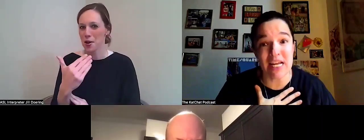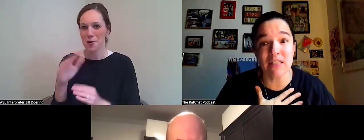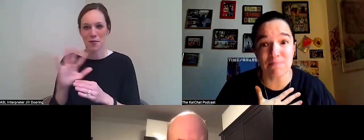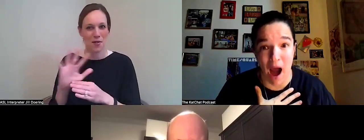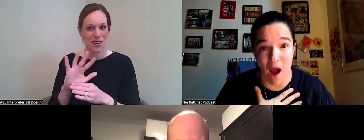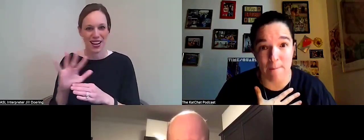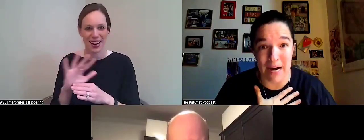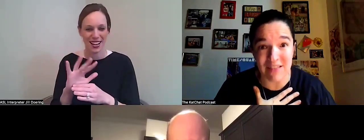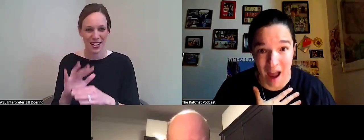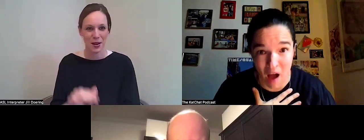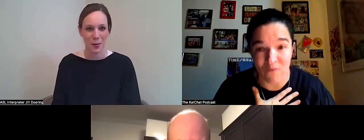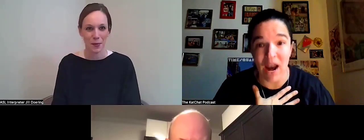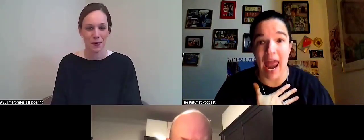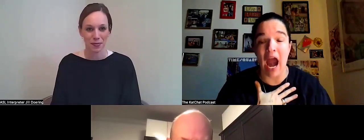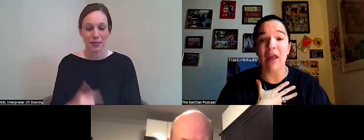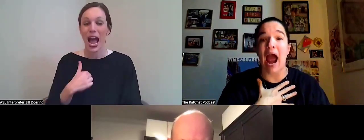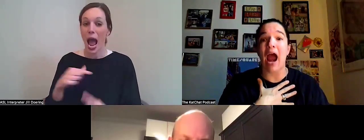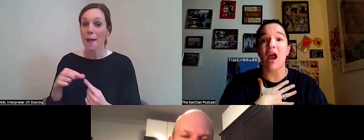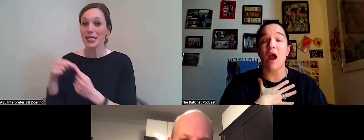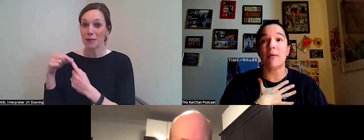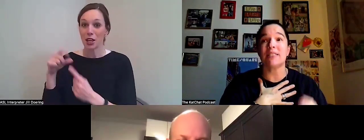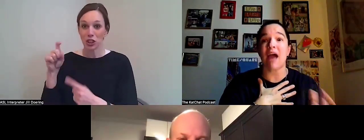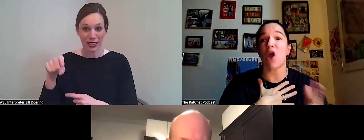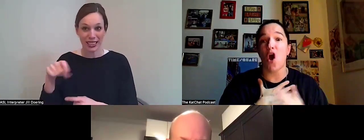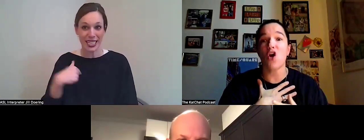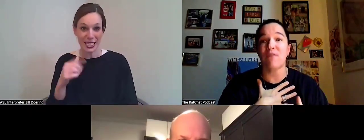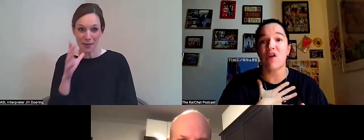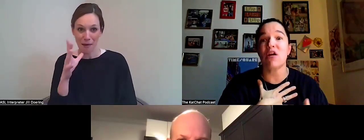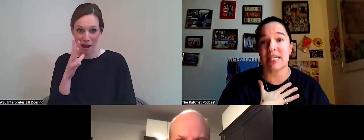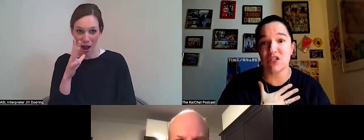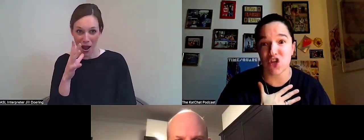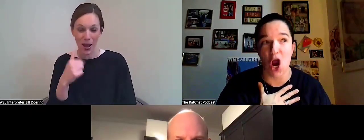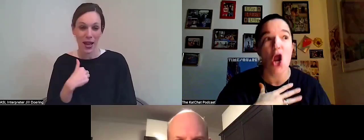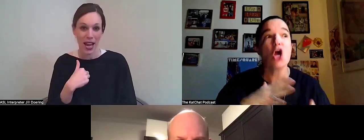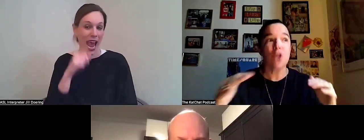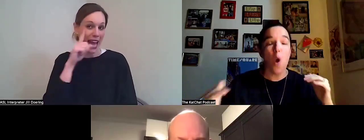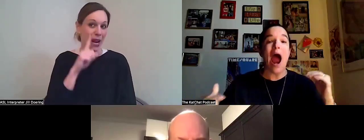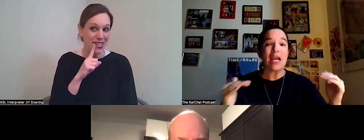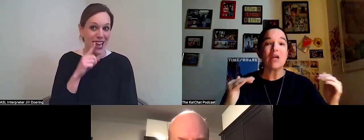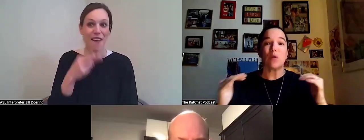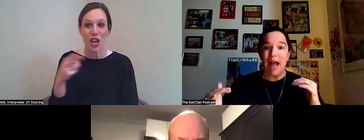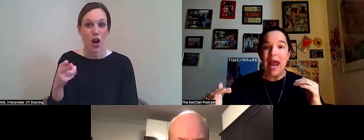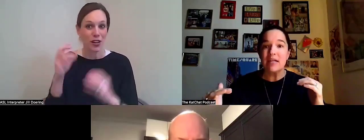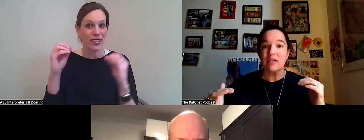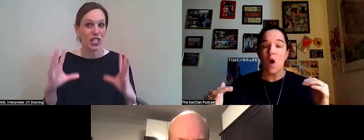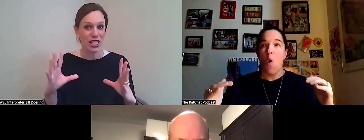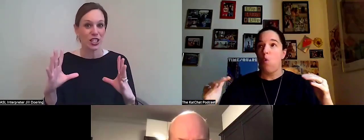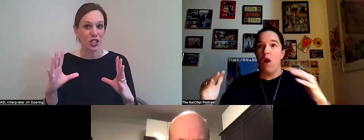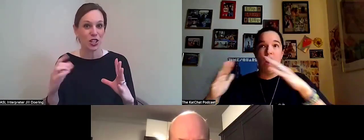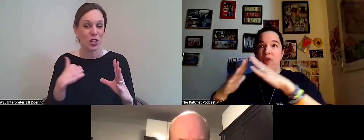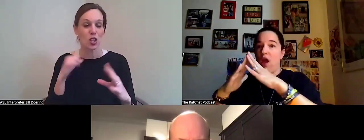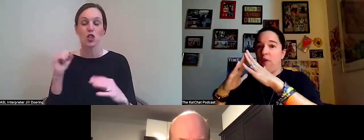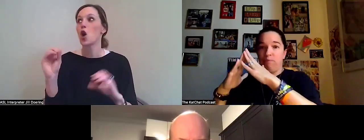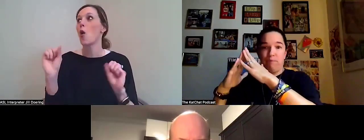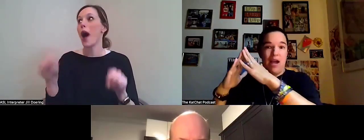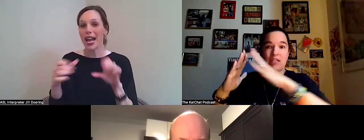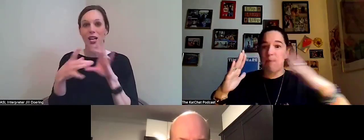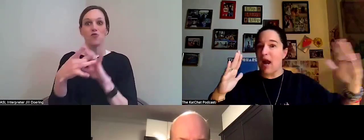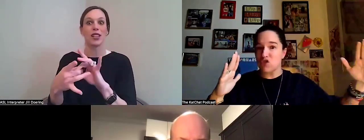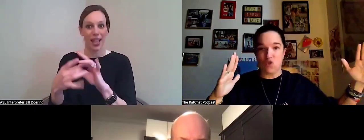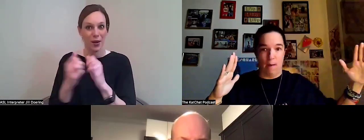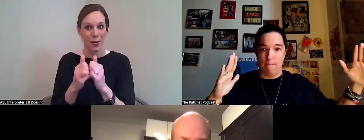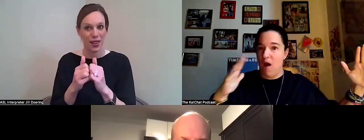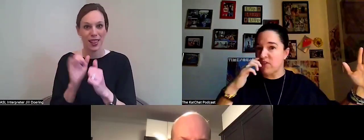special needs mom myself, and I Yes. am a deaf hearing teacher, so I could relate with